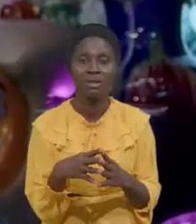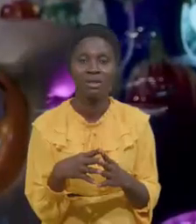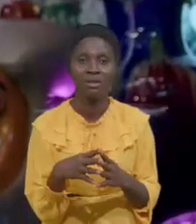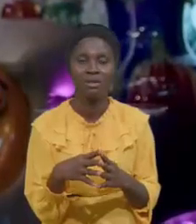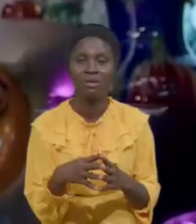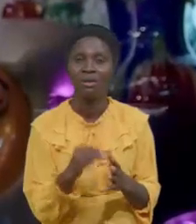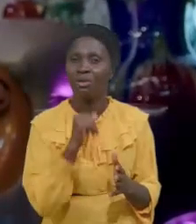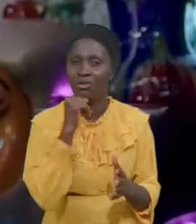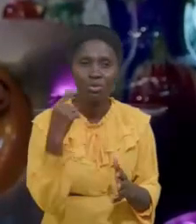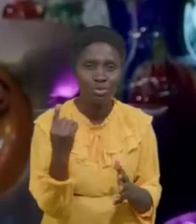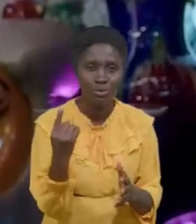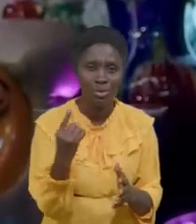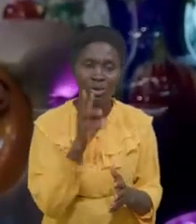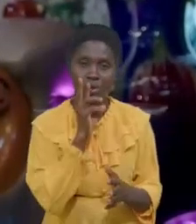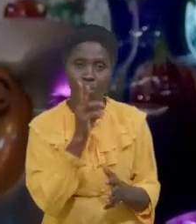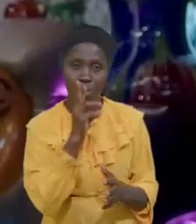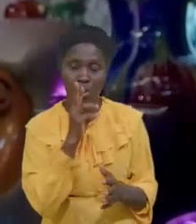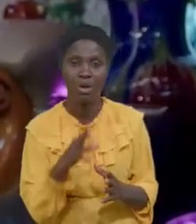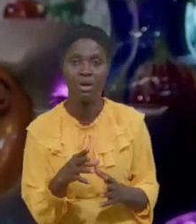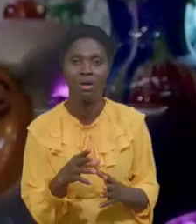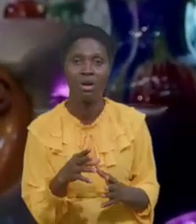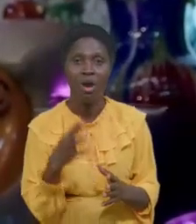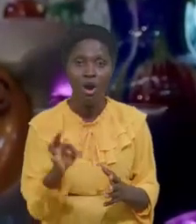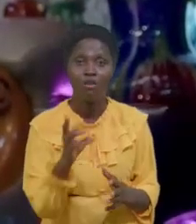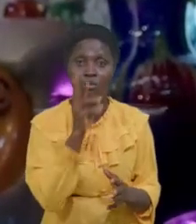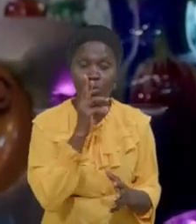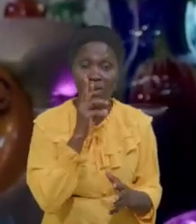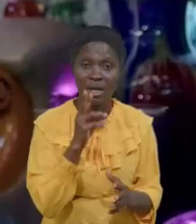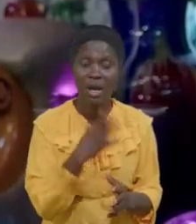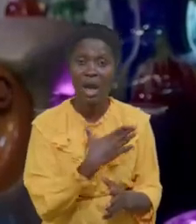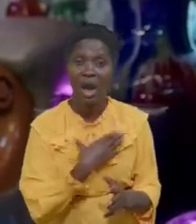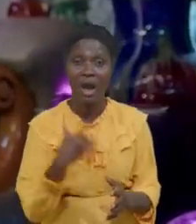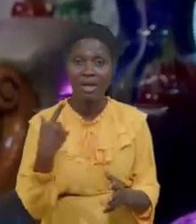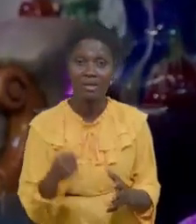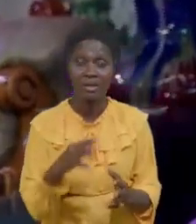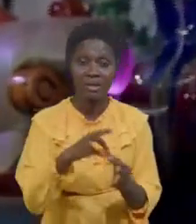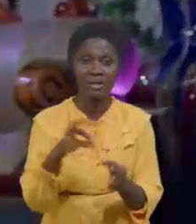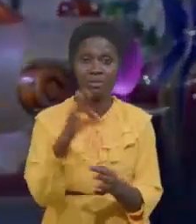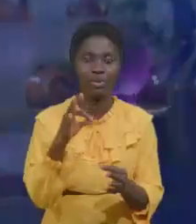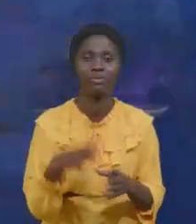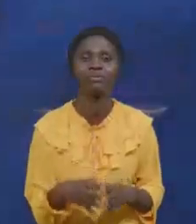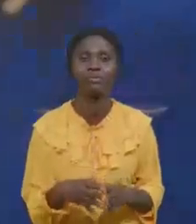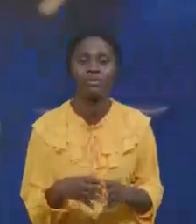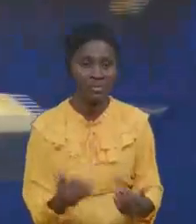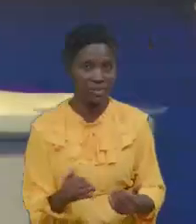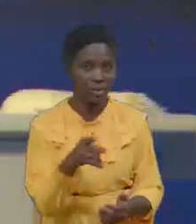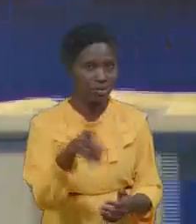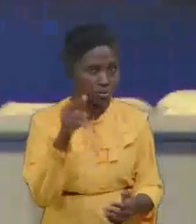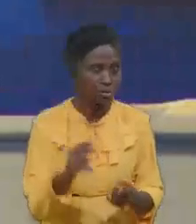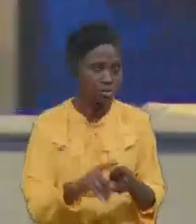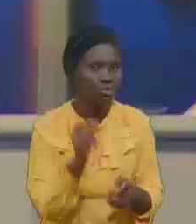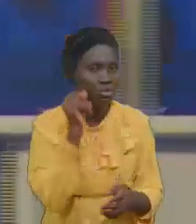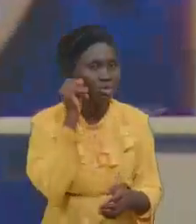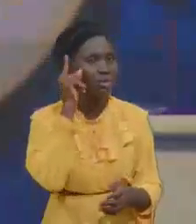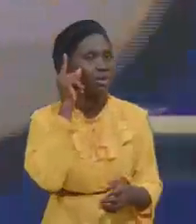just water, of water and the Spirit. But now you need to understand